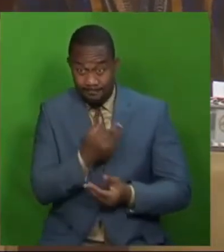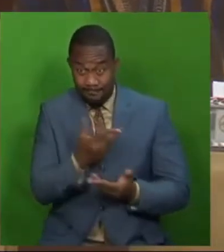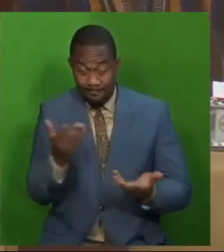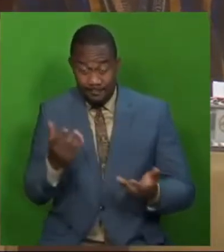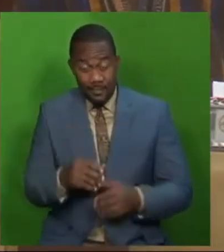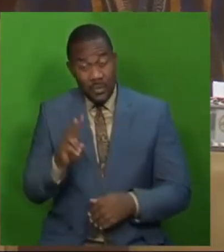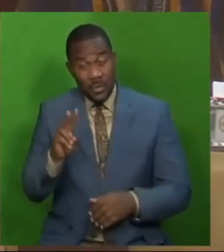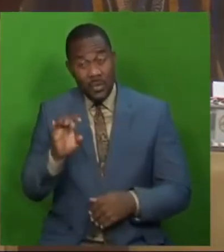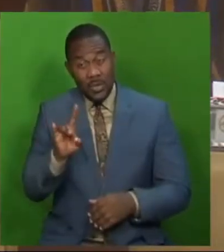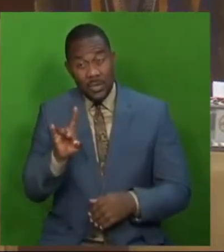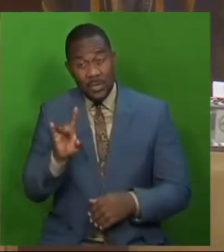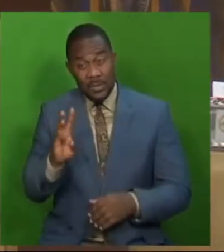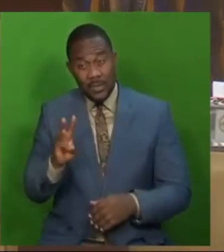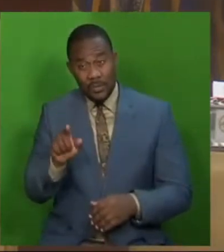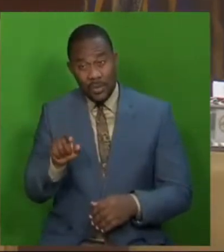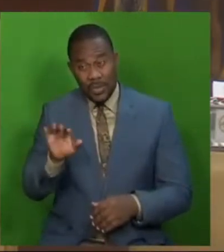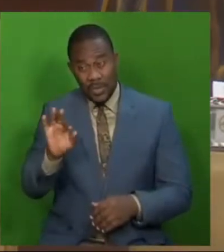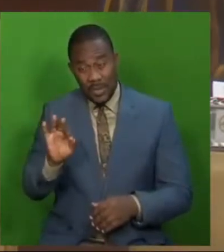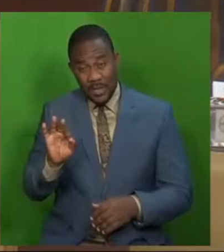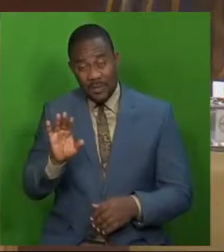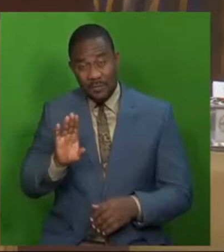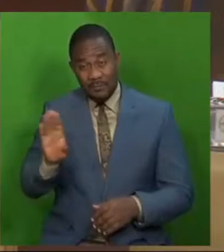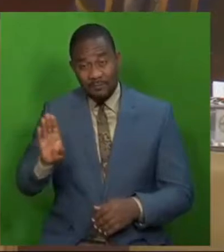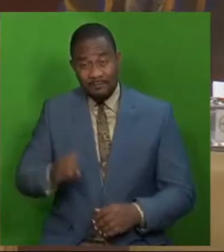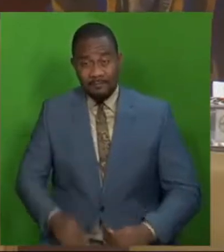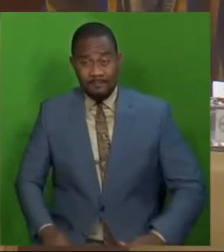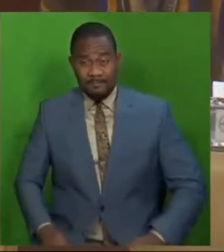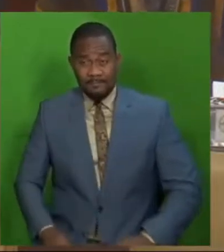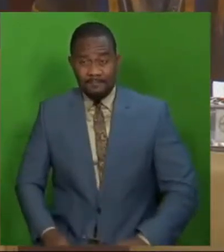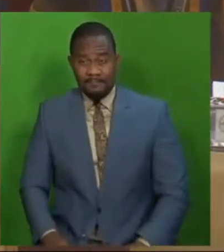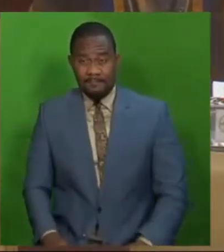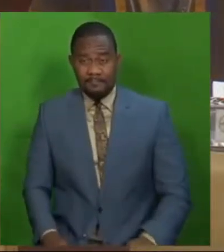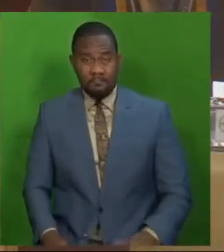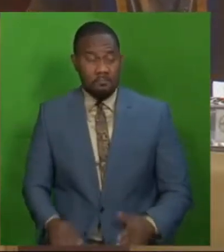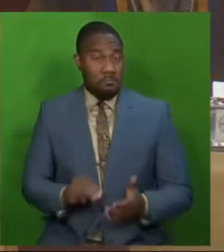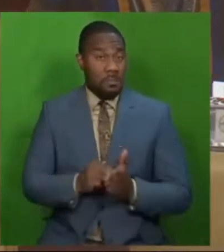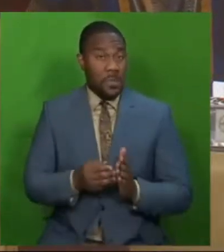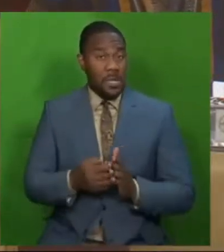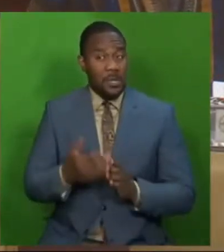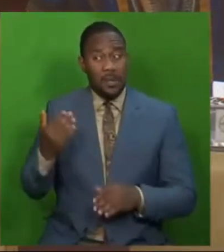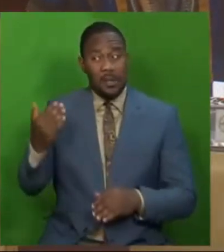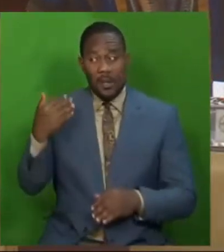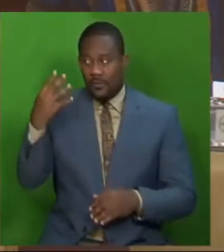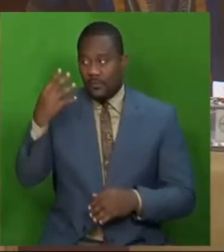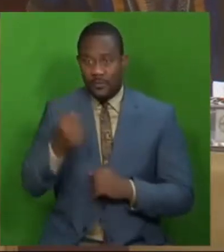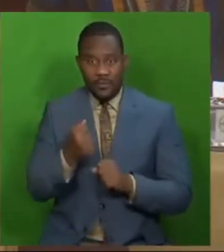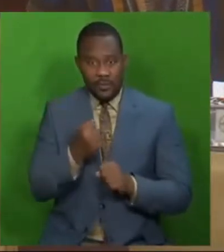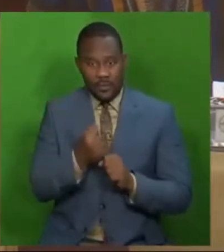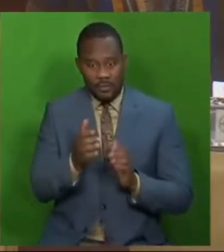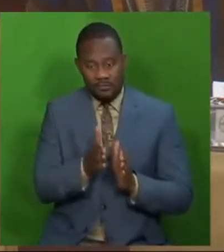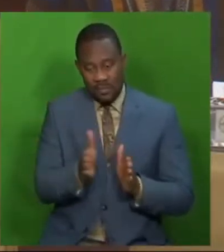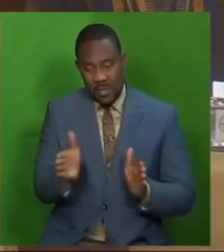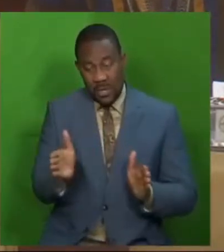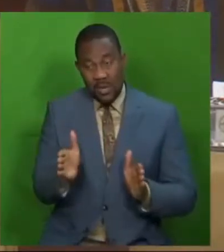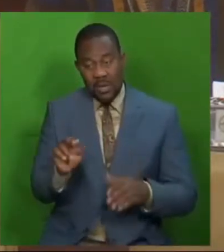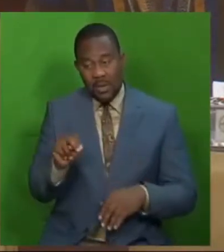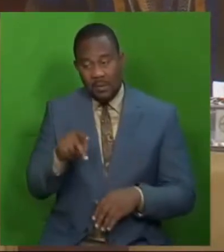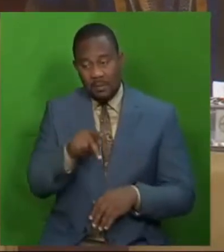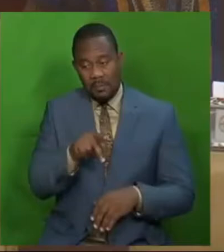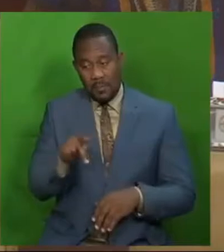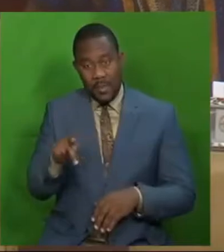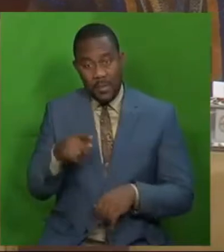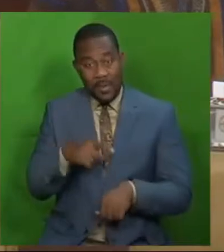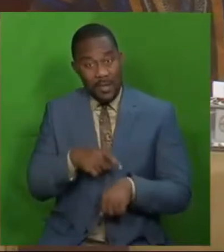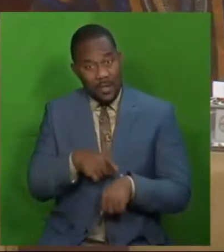286.9 billion, indicating that within the last 4 years, the MPP government has